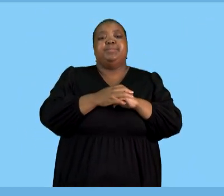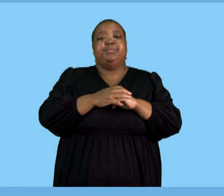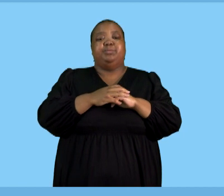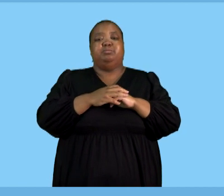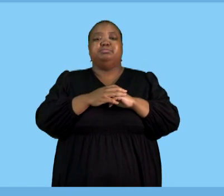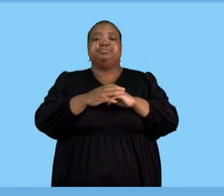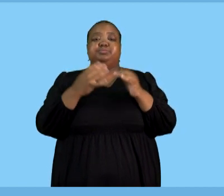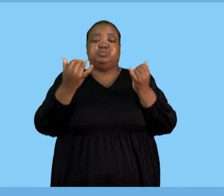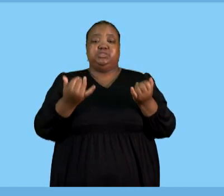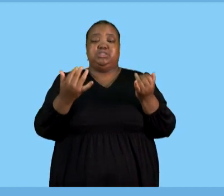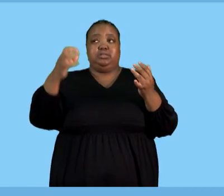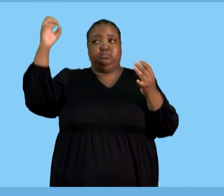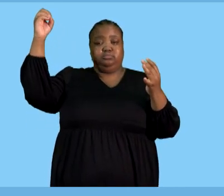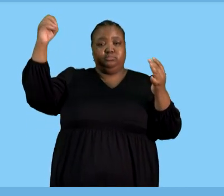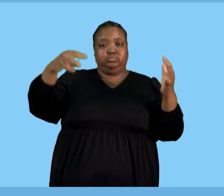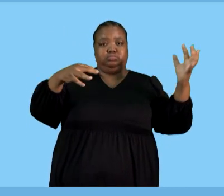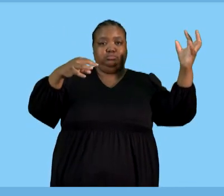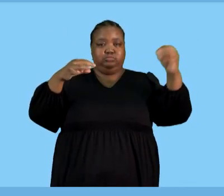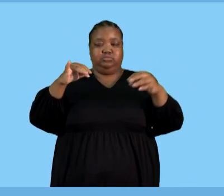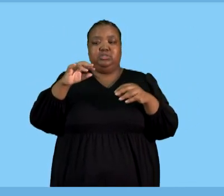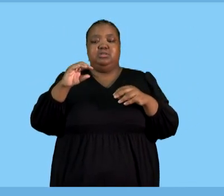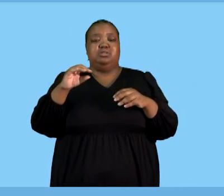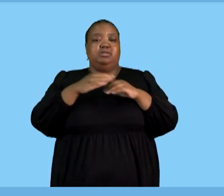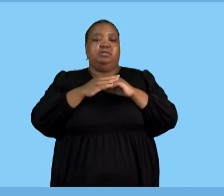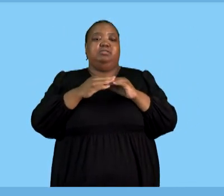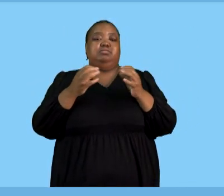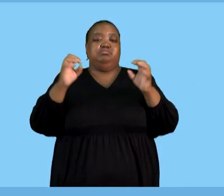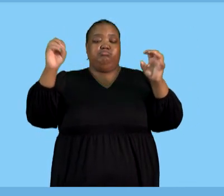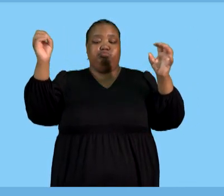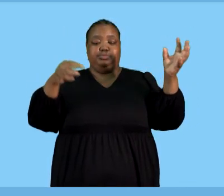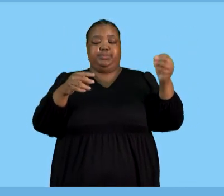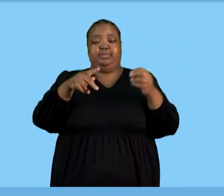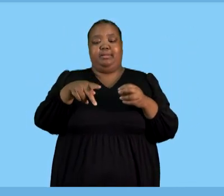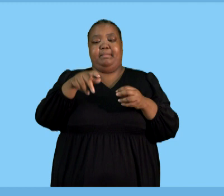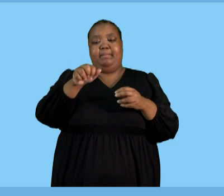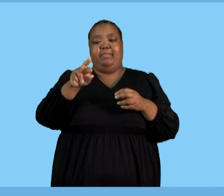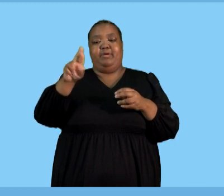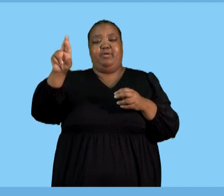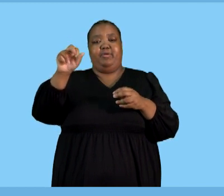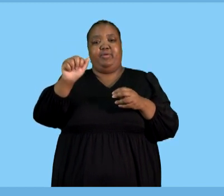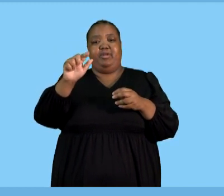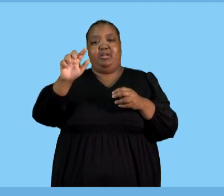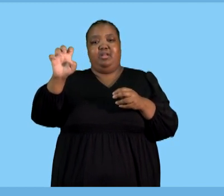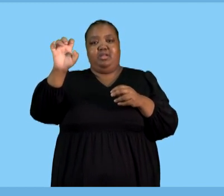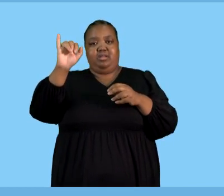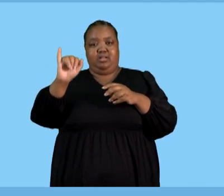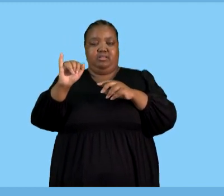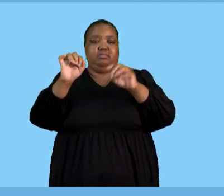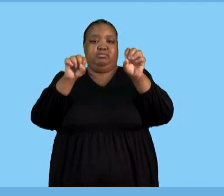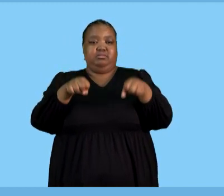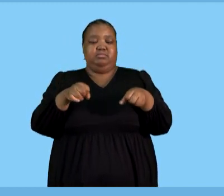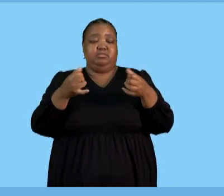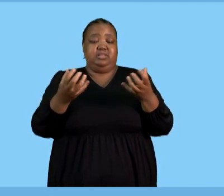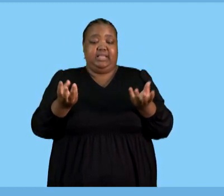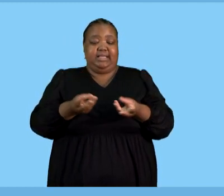light rays coming from the source, the incident rays, are going to be reflected parallel to each other. However, should the surface be